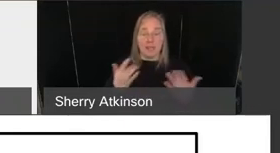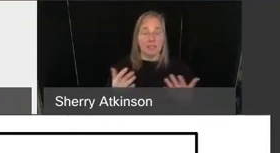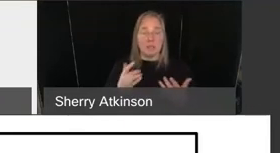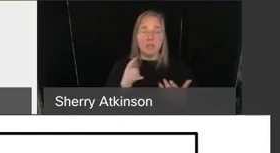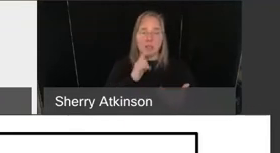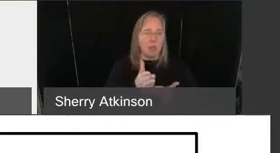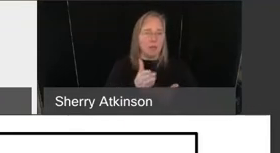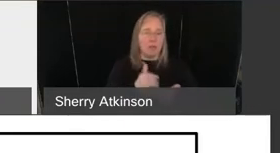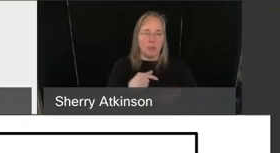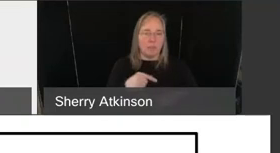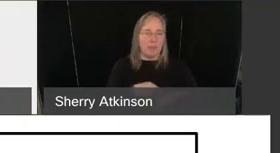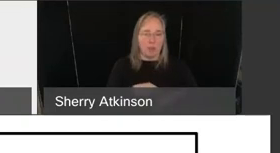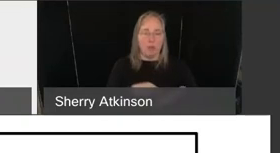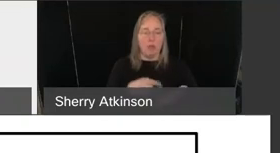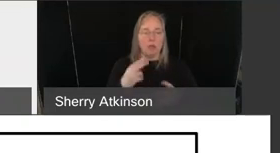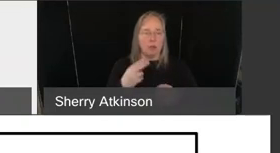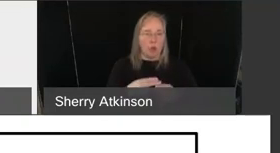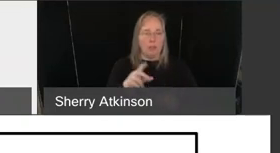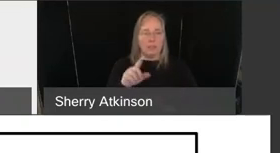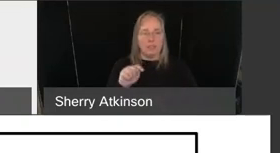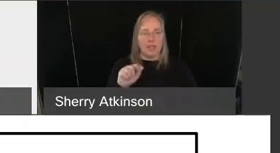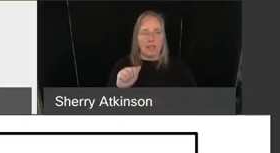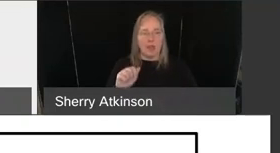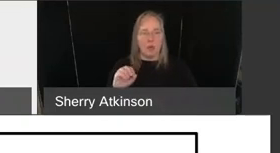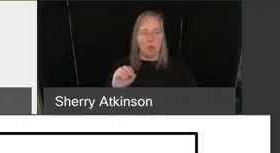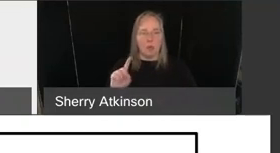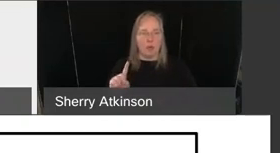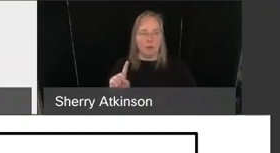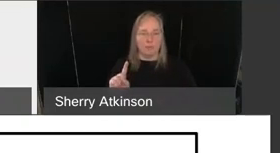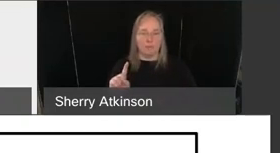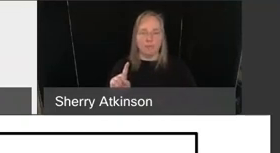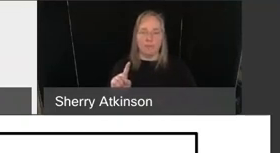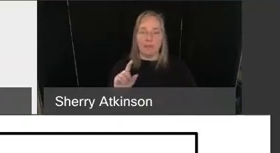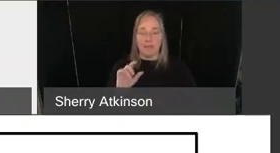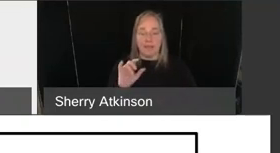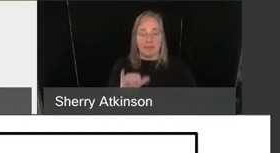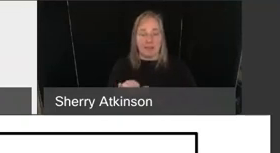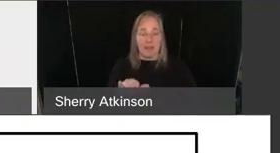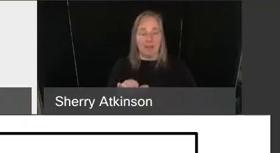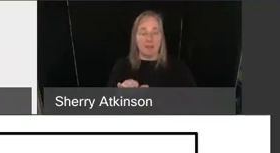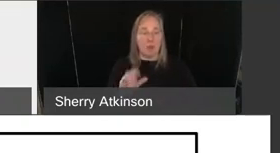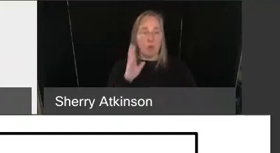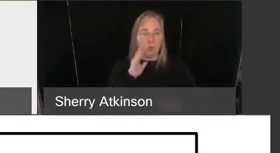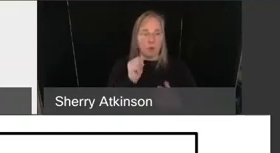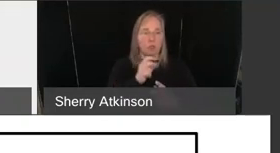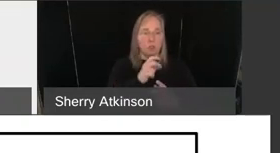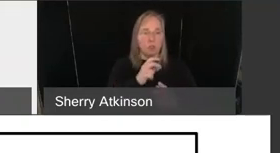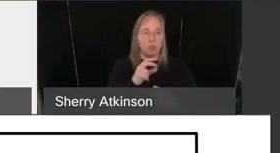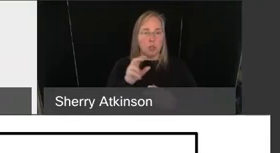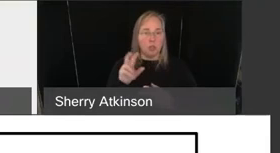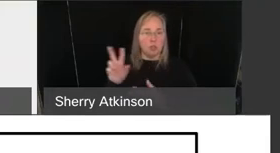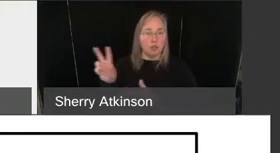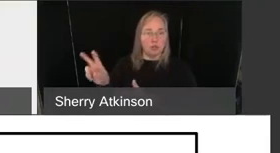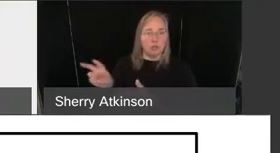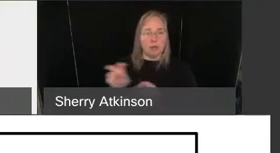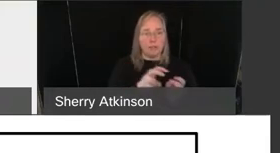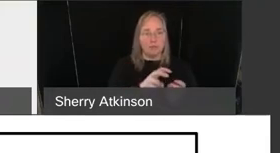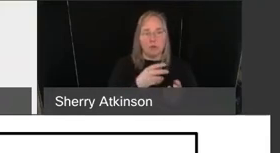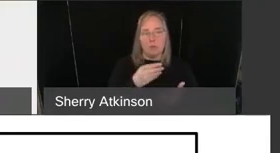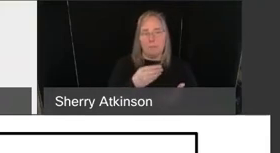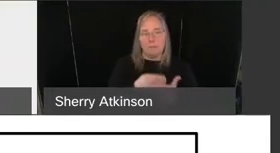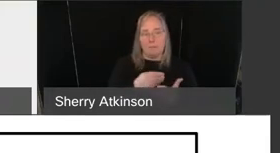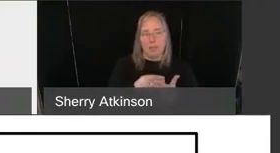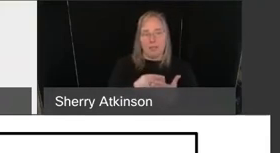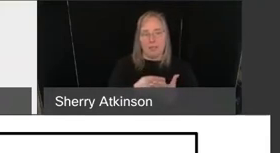now, referred to as TA01, that would transfer funding conditionally